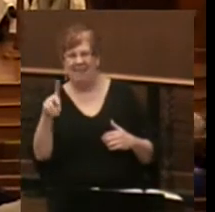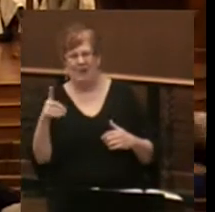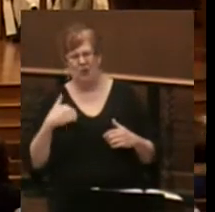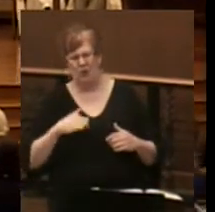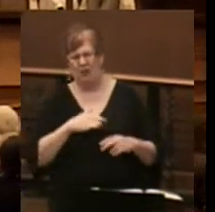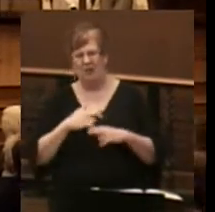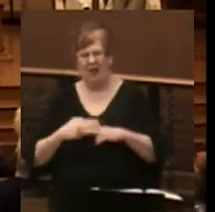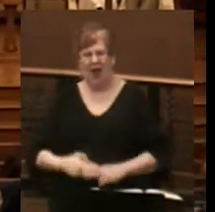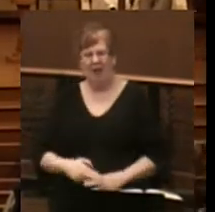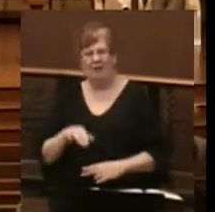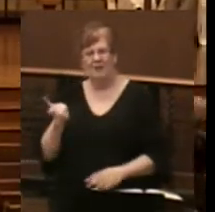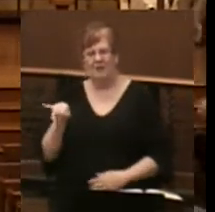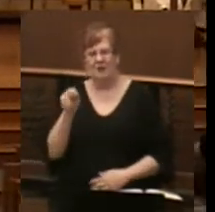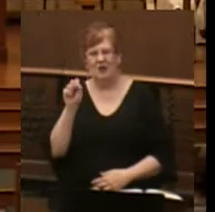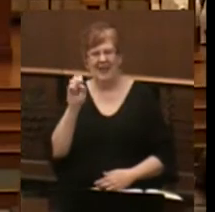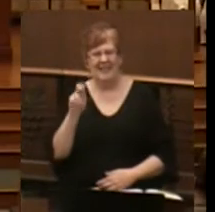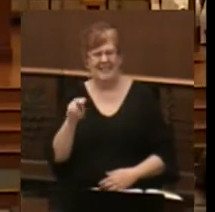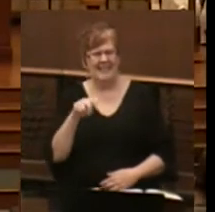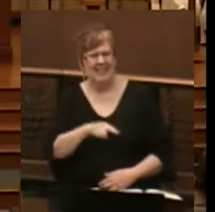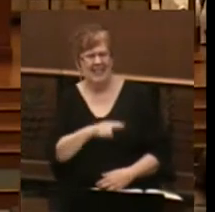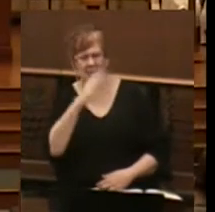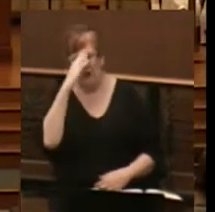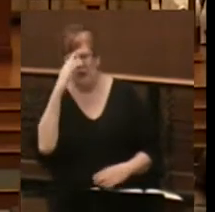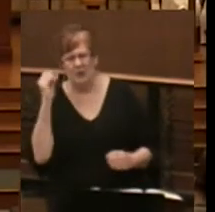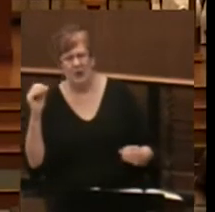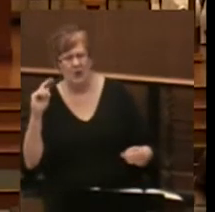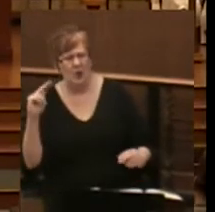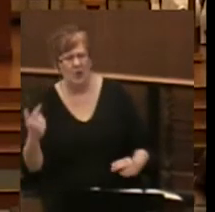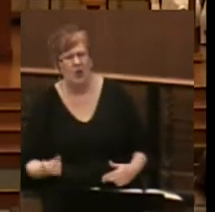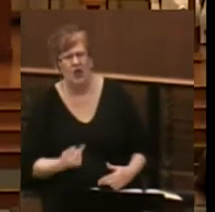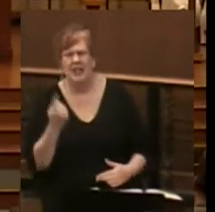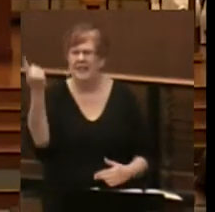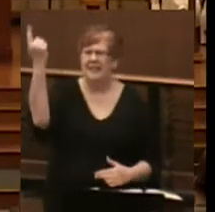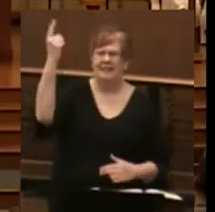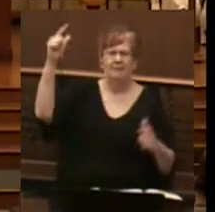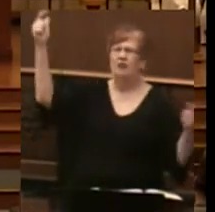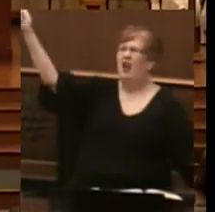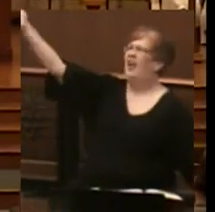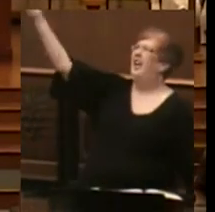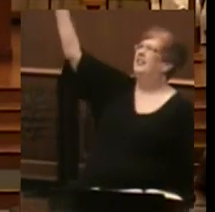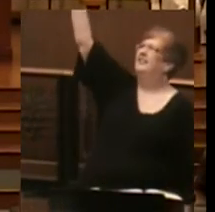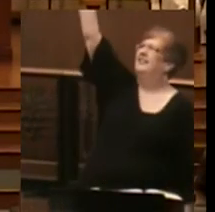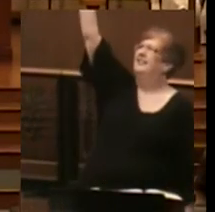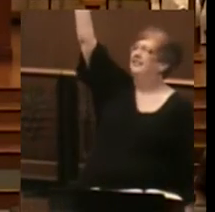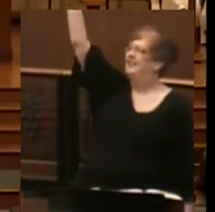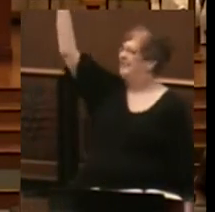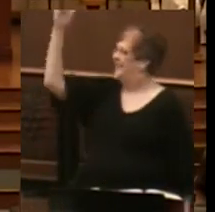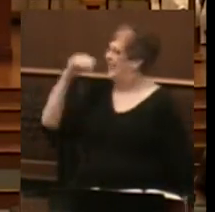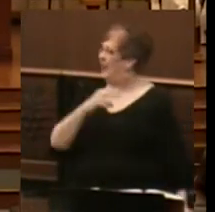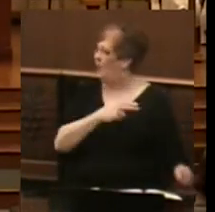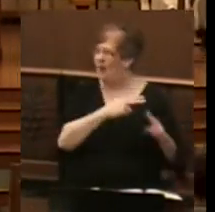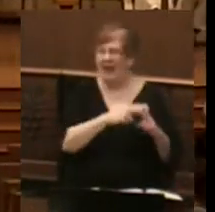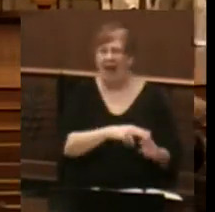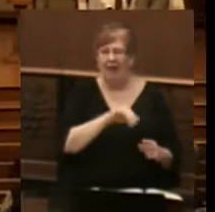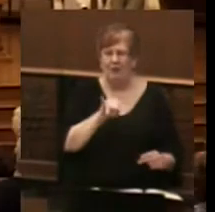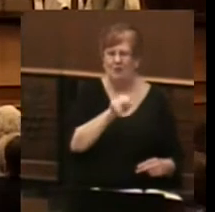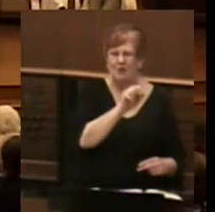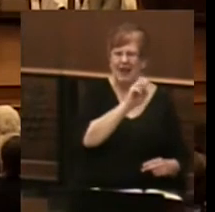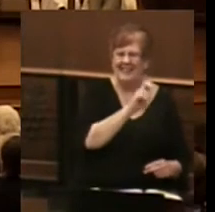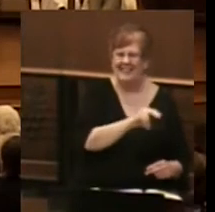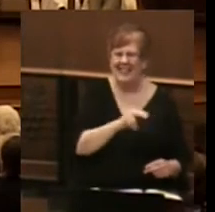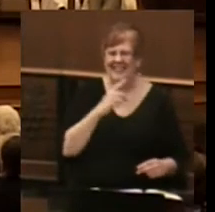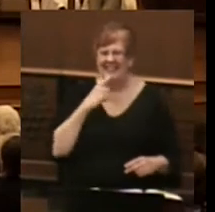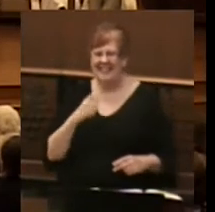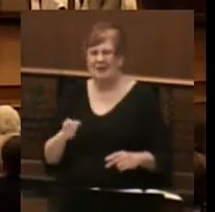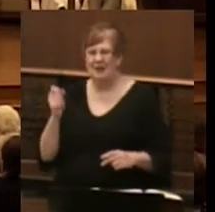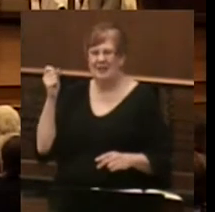this Goliath coming, he knew that was up to no good. Now this young David, we'll call him Jason, the Bible says he